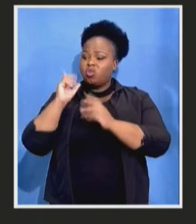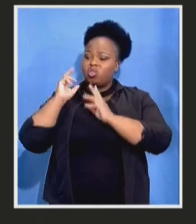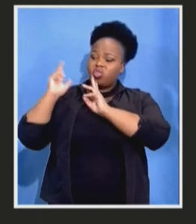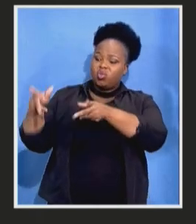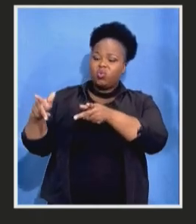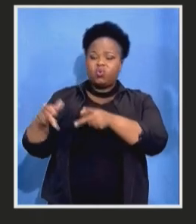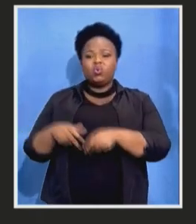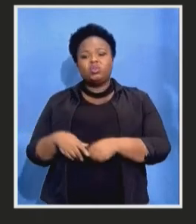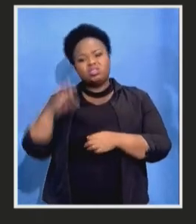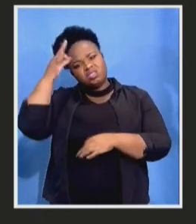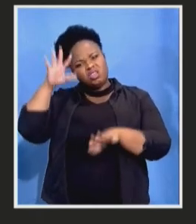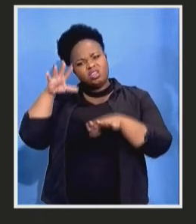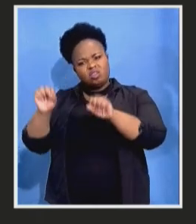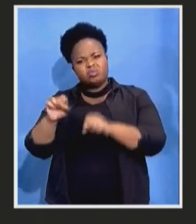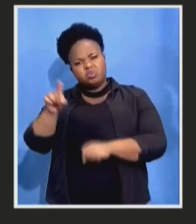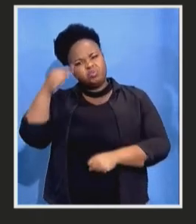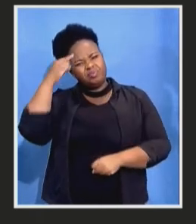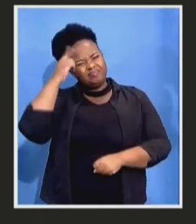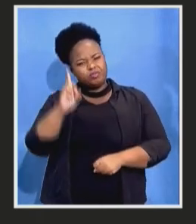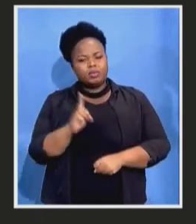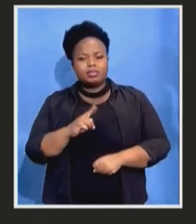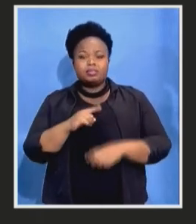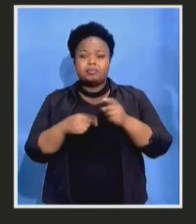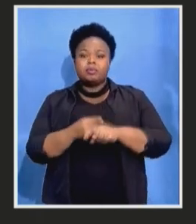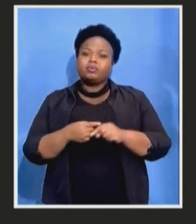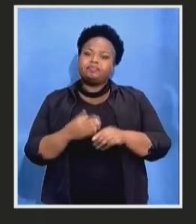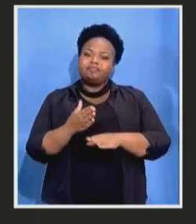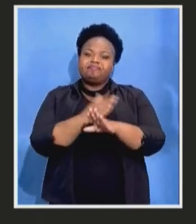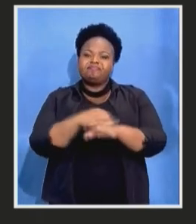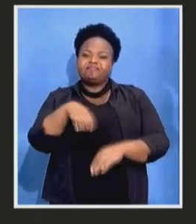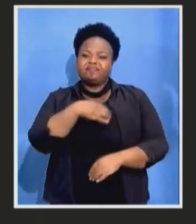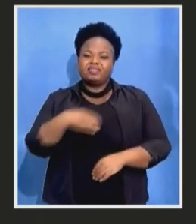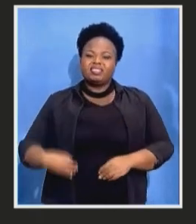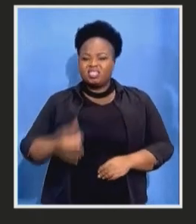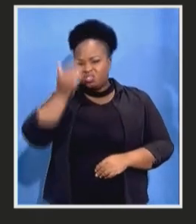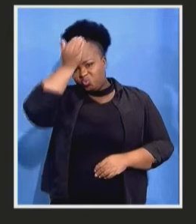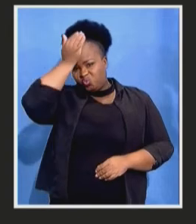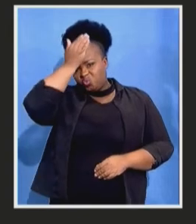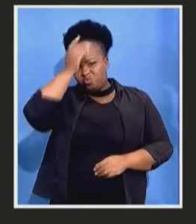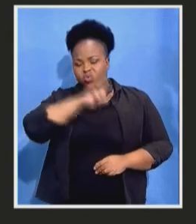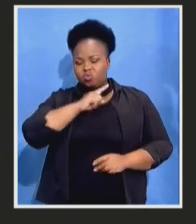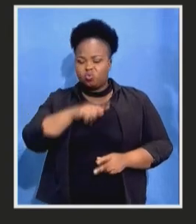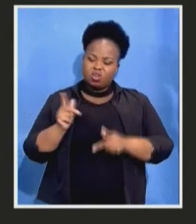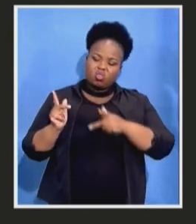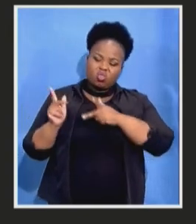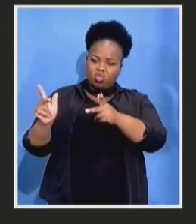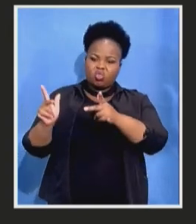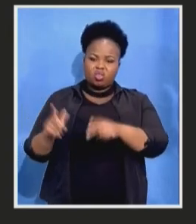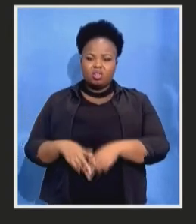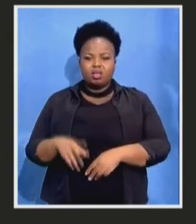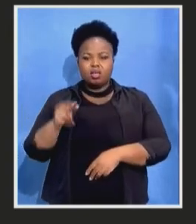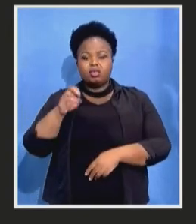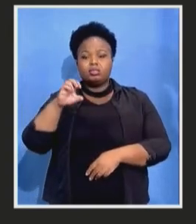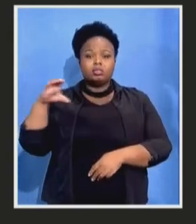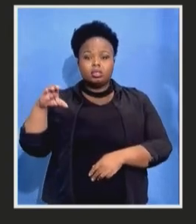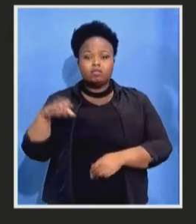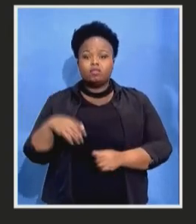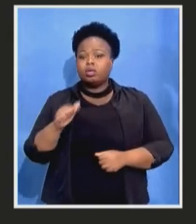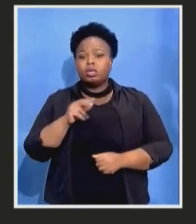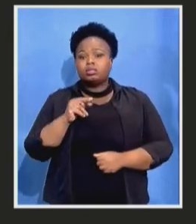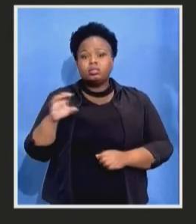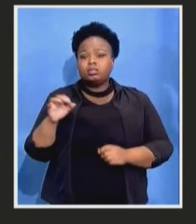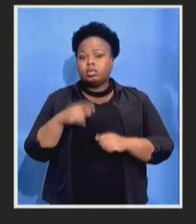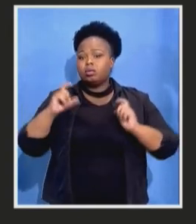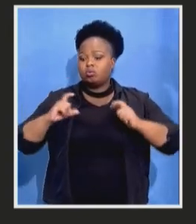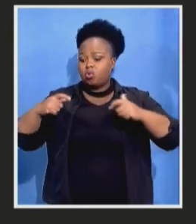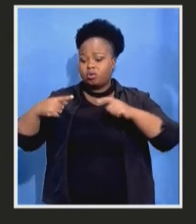president essentially snubbing and daring the National Executive Committee of the African National Congress, which came out and said all